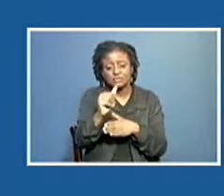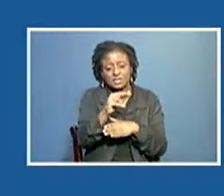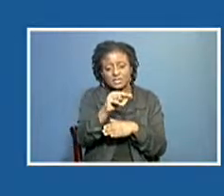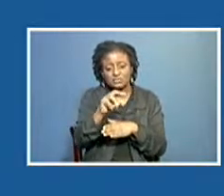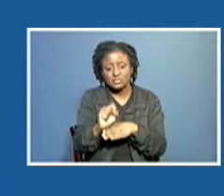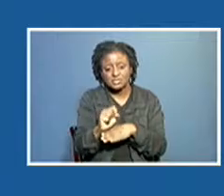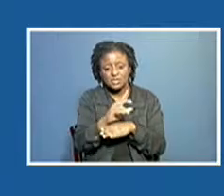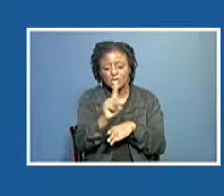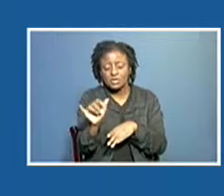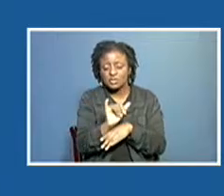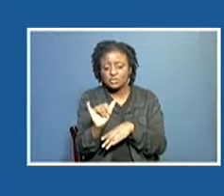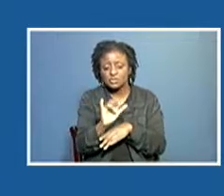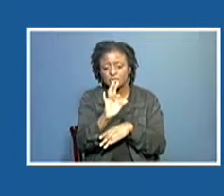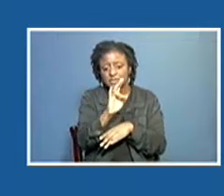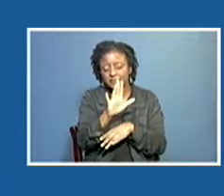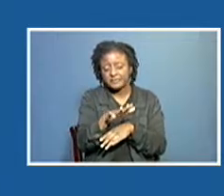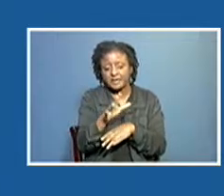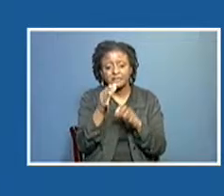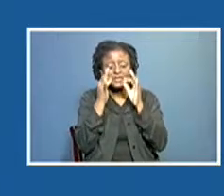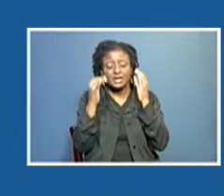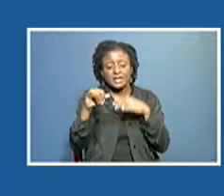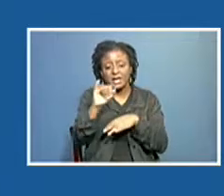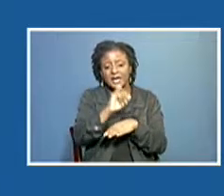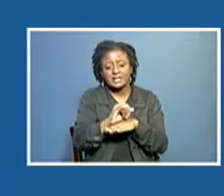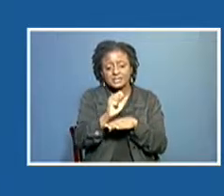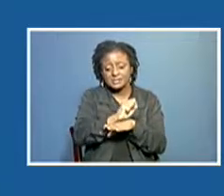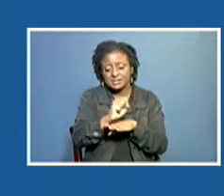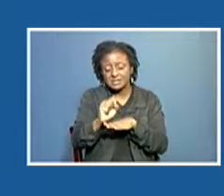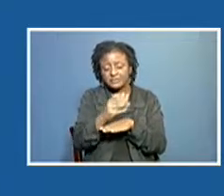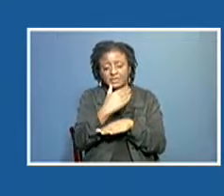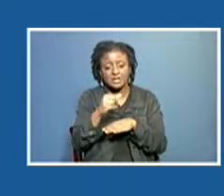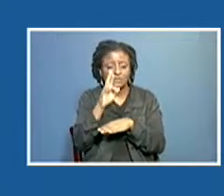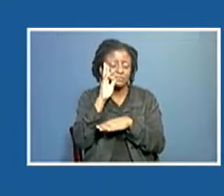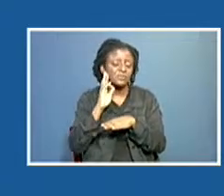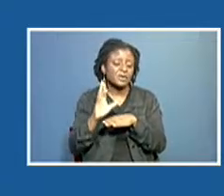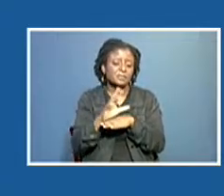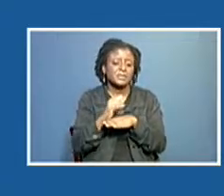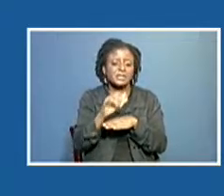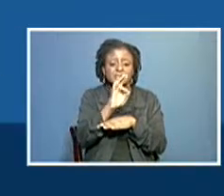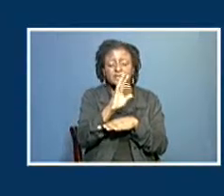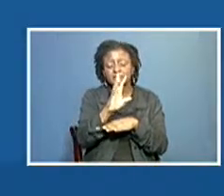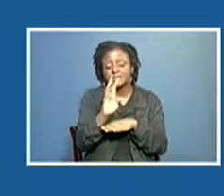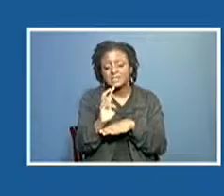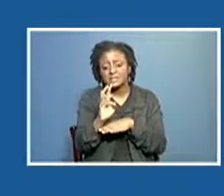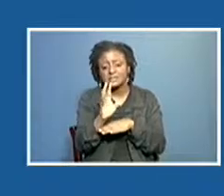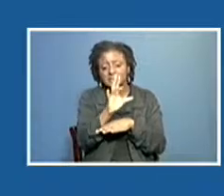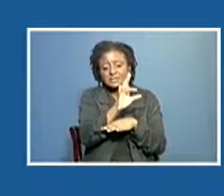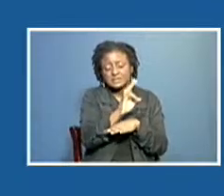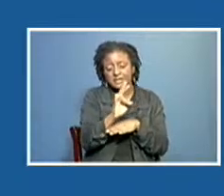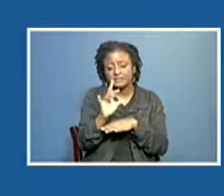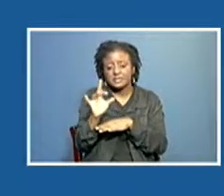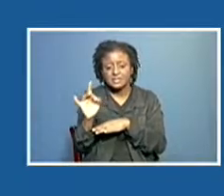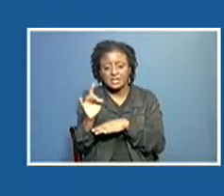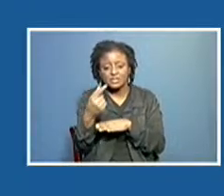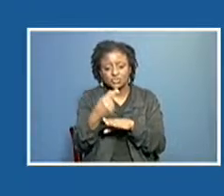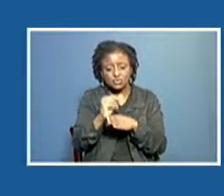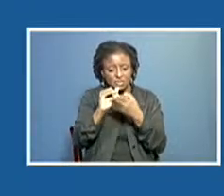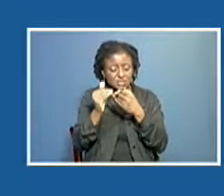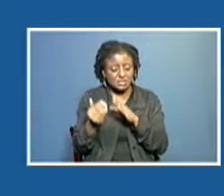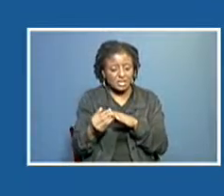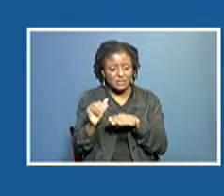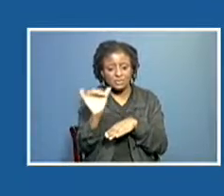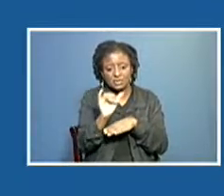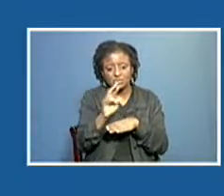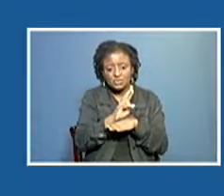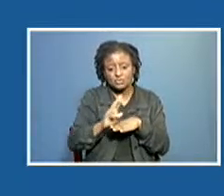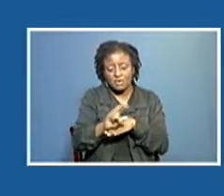75 degrees. Otterstown, Cat Island, San Salvador, and Rum Key, 76, 78 in Georgetown, Exuma, 78 also in Ragged